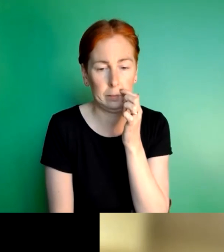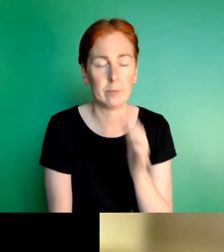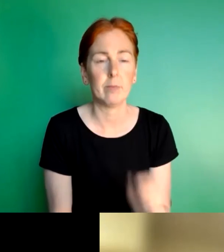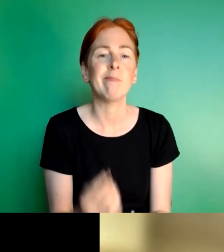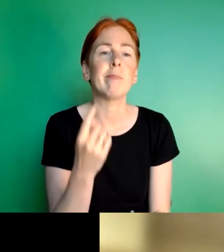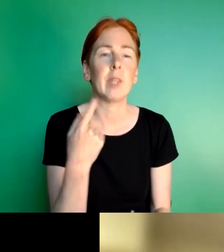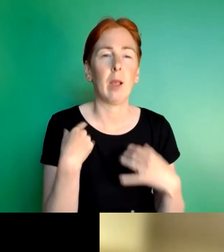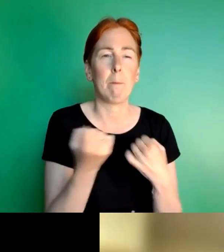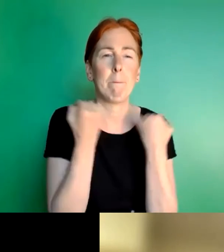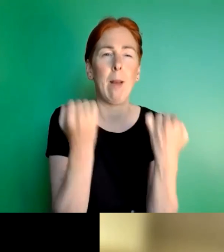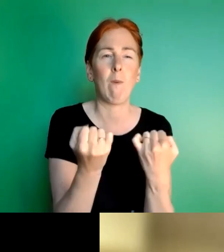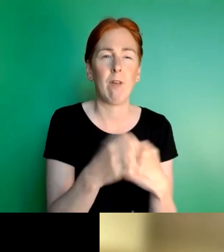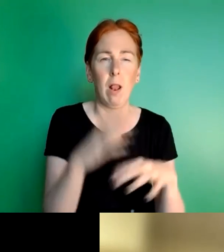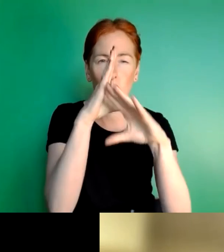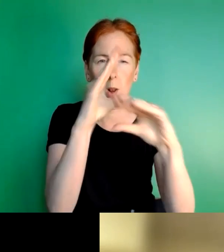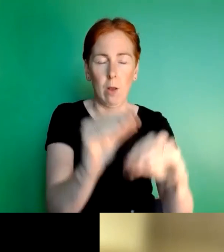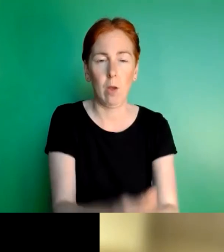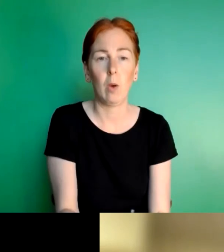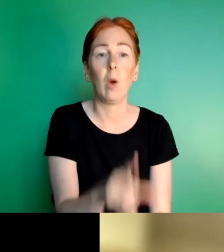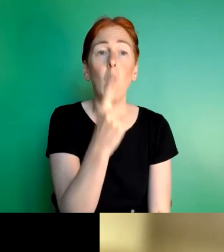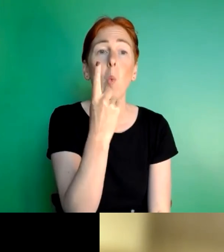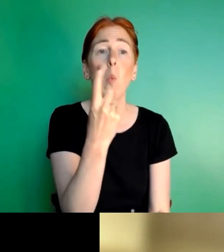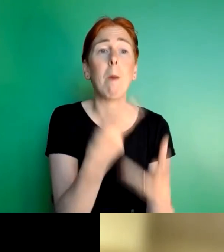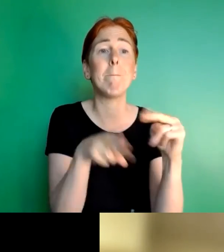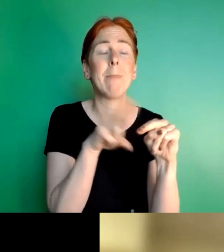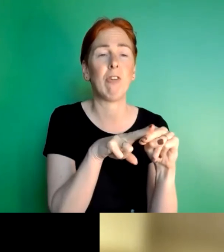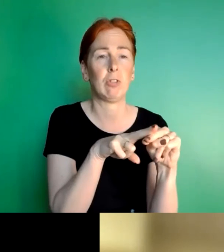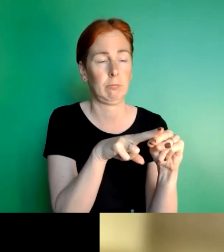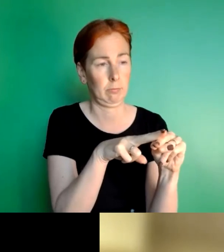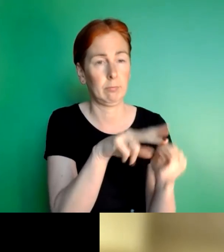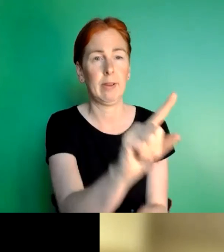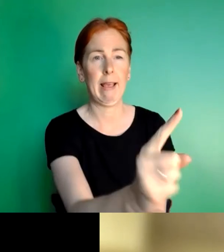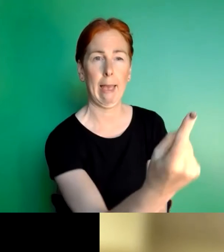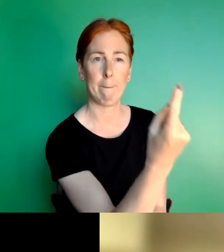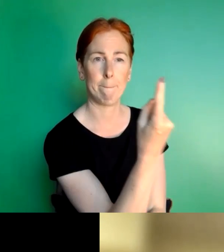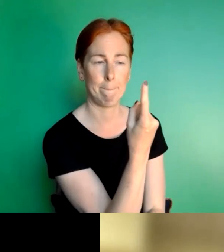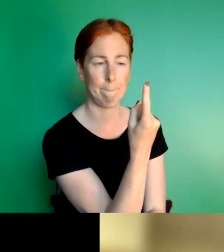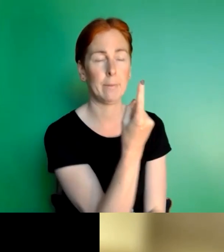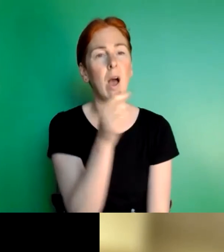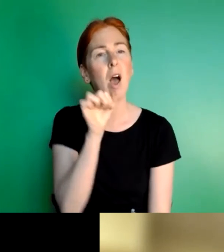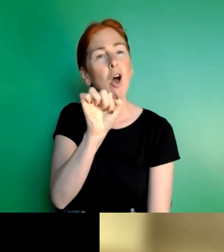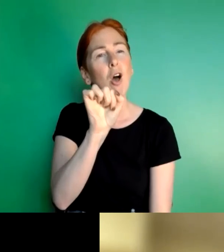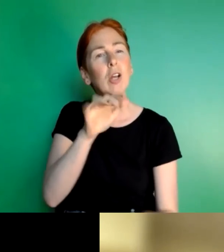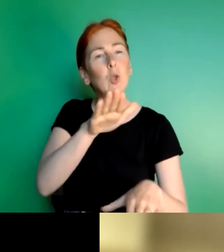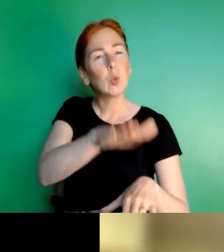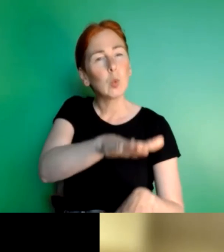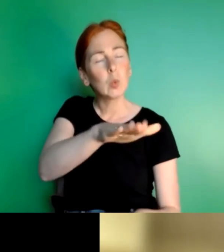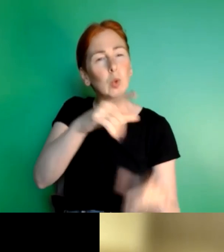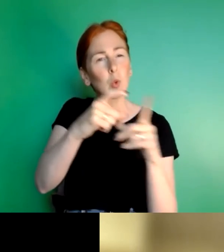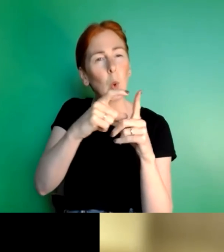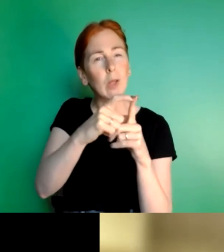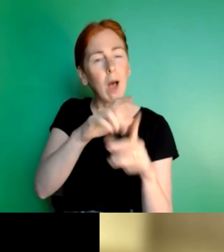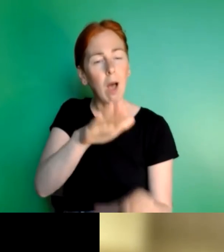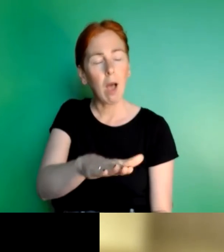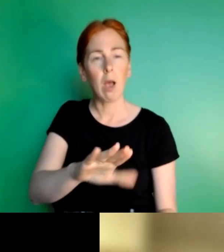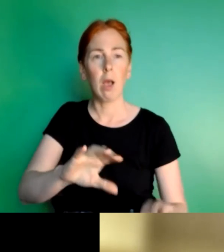several years later, with a really well-adjusted, fabulous daughter who was amazing, and